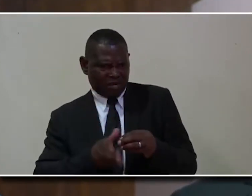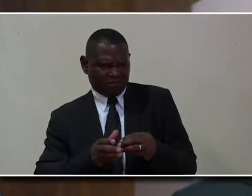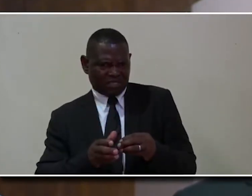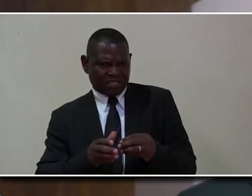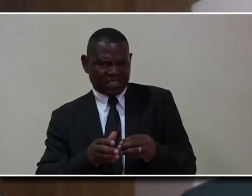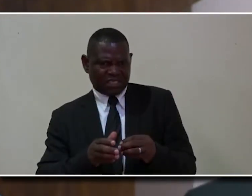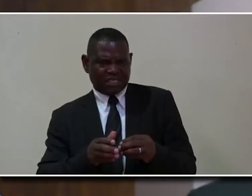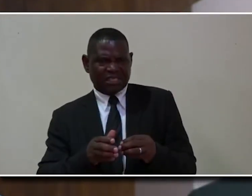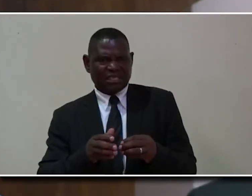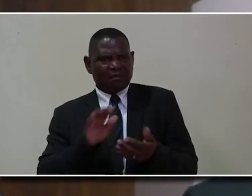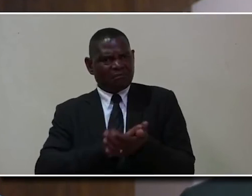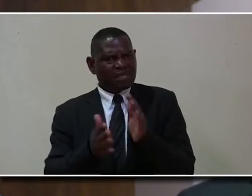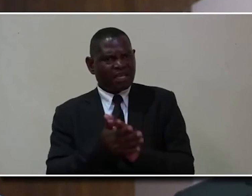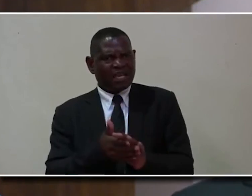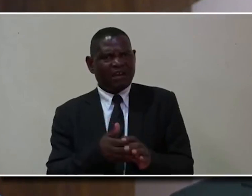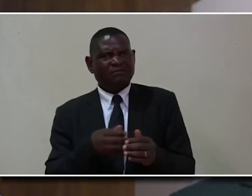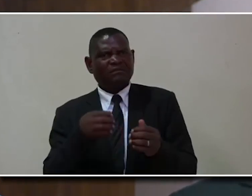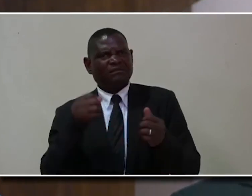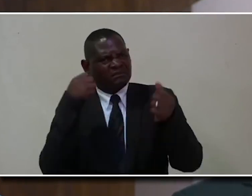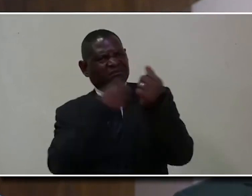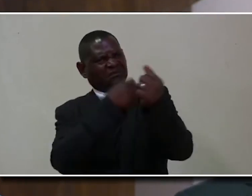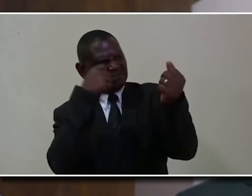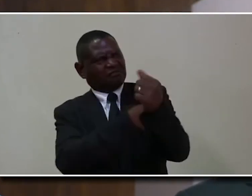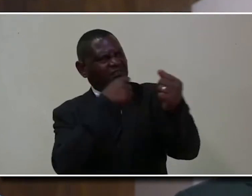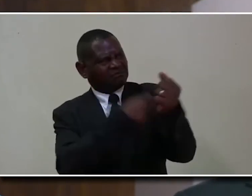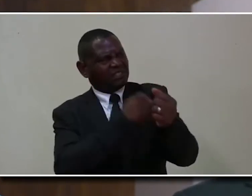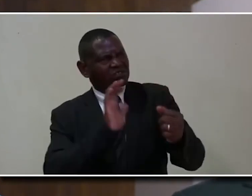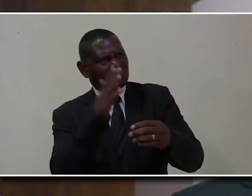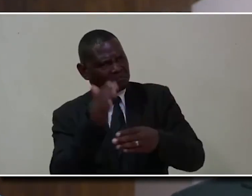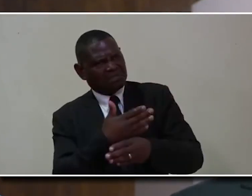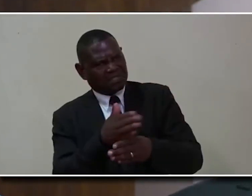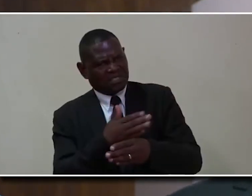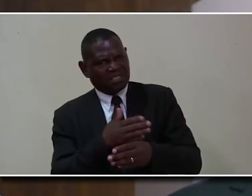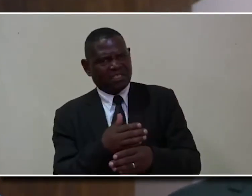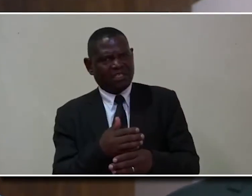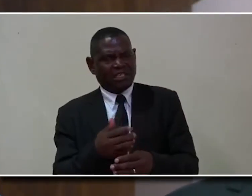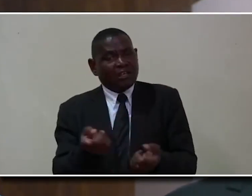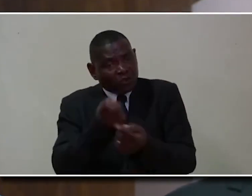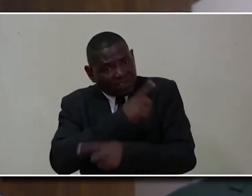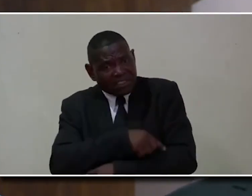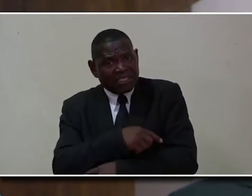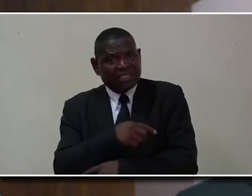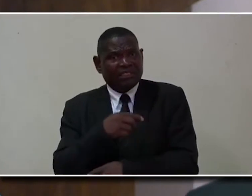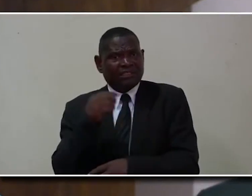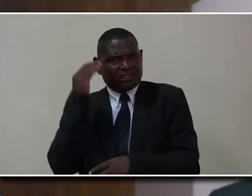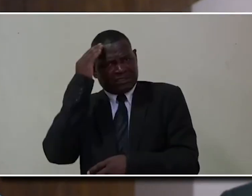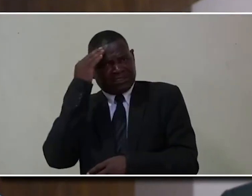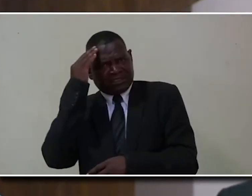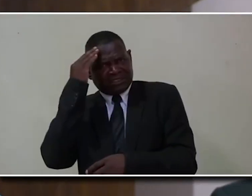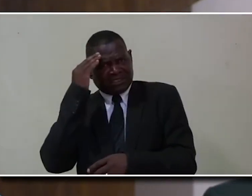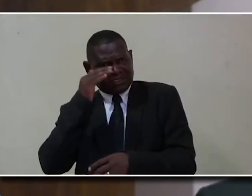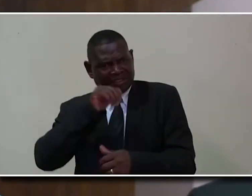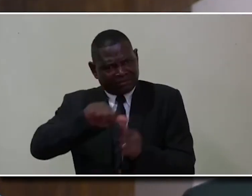business. Mavuto bena azachitika, omwe azakuza malonda ako. Today think about the coronavirus. Lero lino